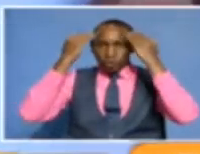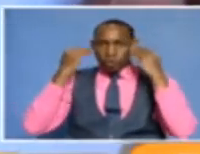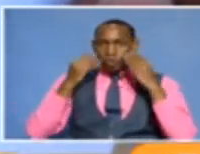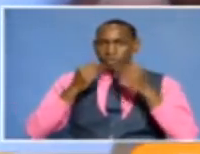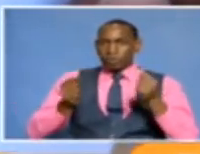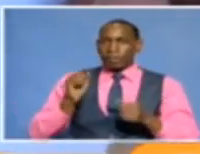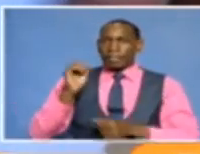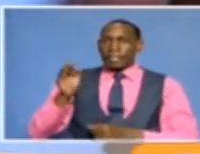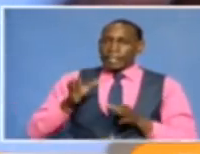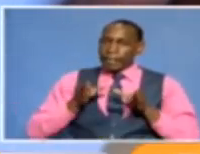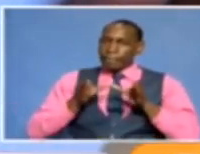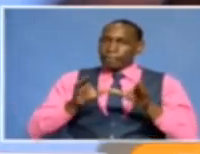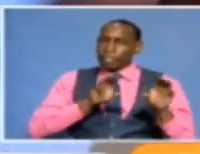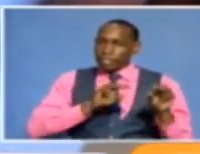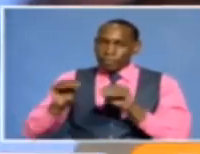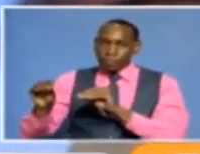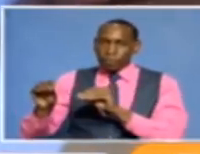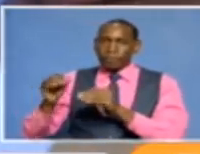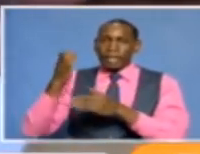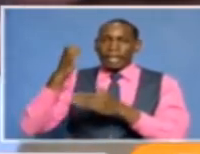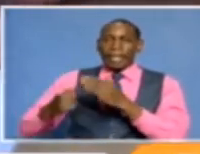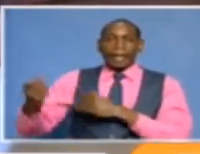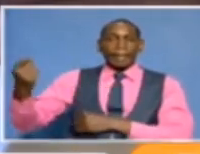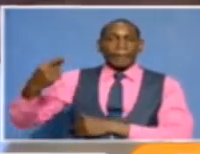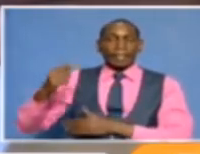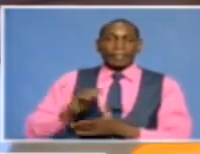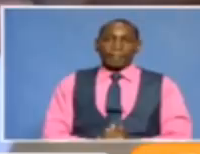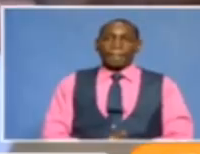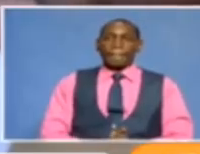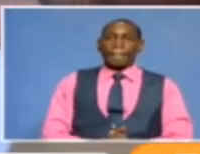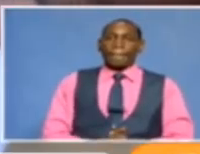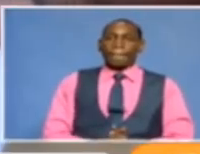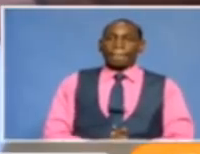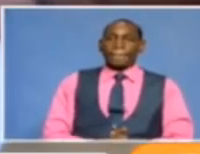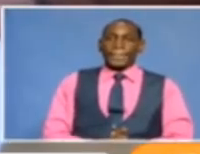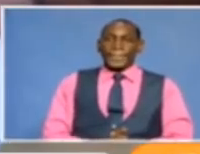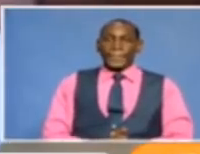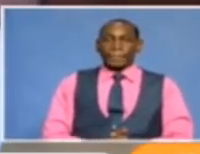should they be compelled to vacate by end month. Hassan Mugambi, Citizen TV.